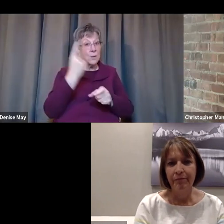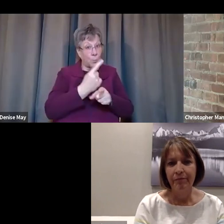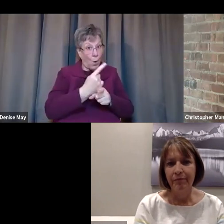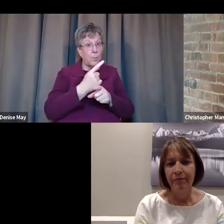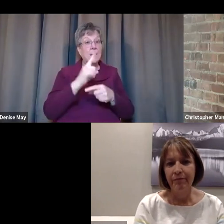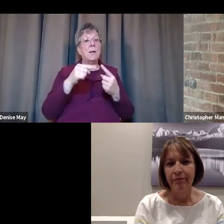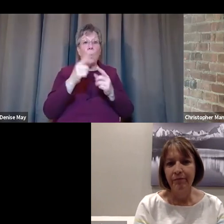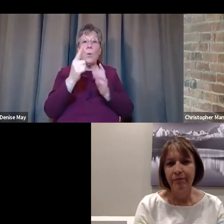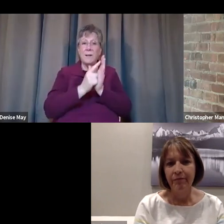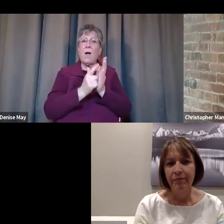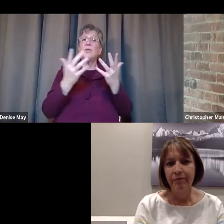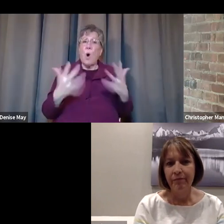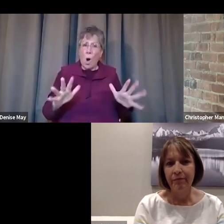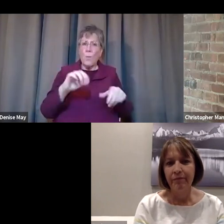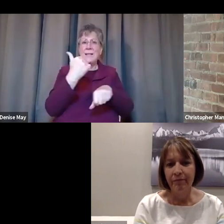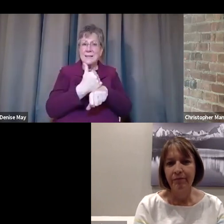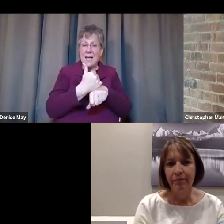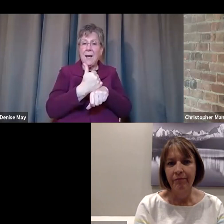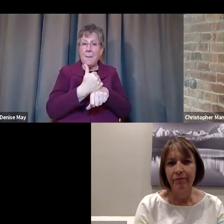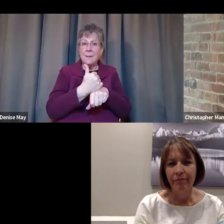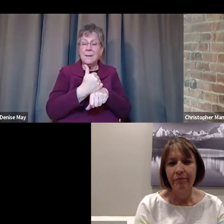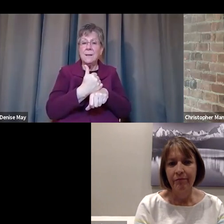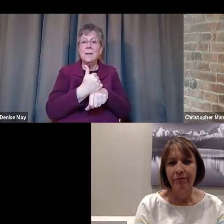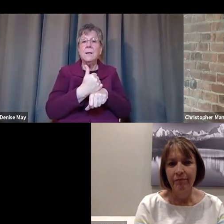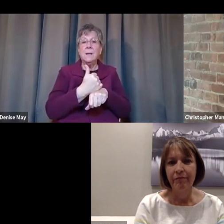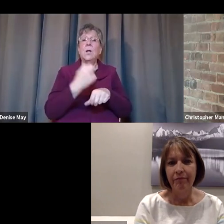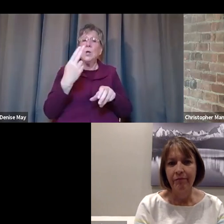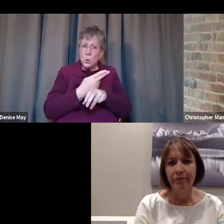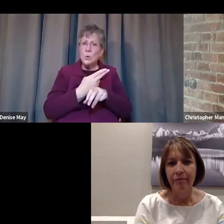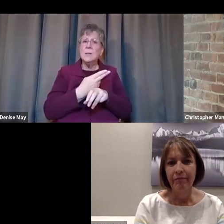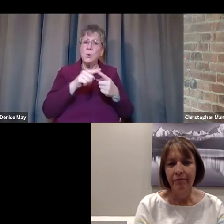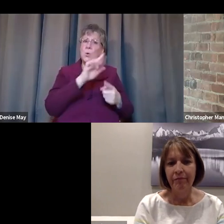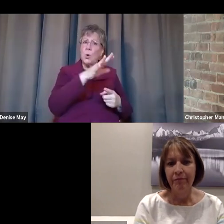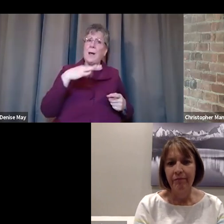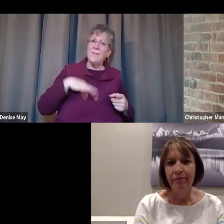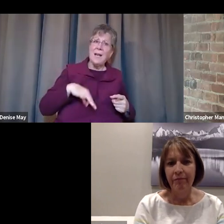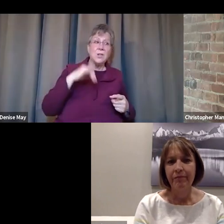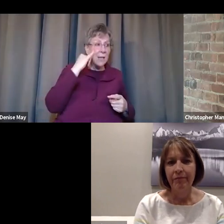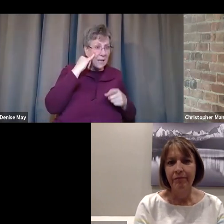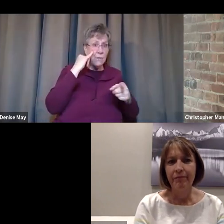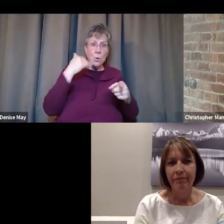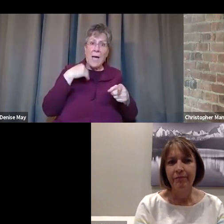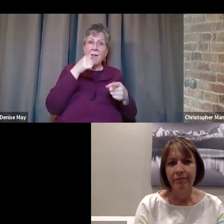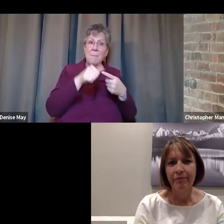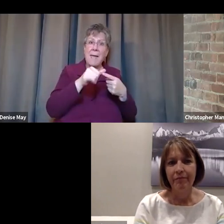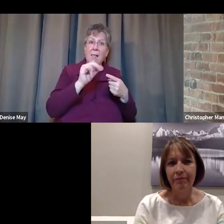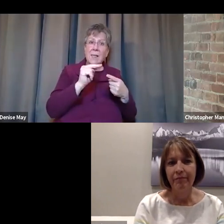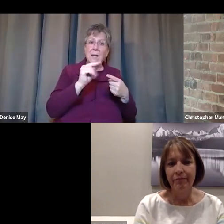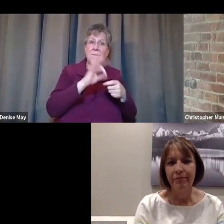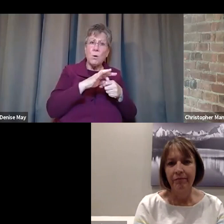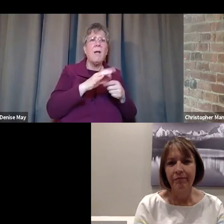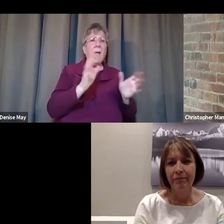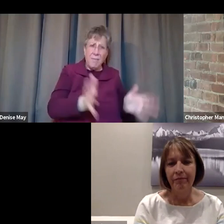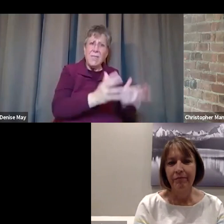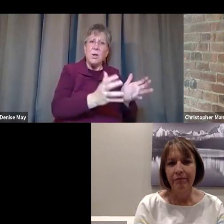laws are there, as Chris sort of suggested earlier, use them to your advantage. If there's mail-in voting, get your people to vote by mail. If there's